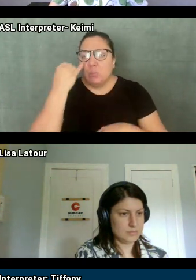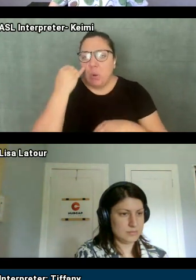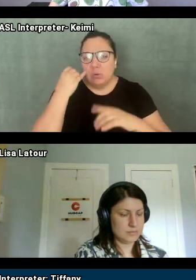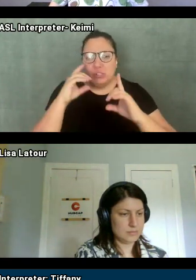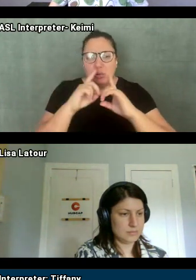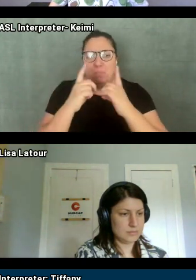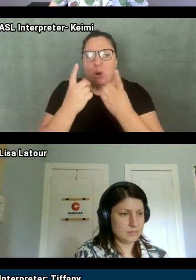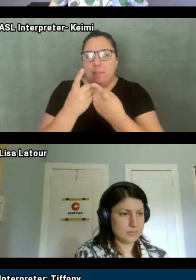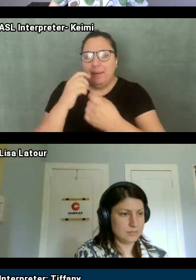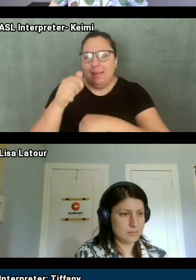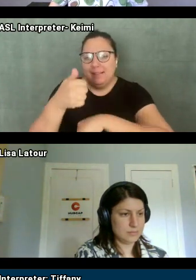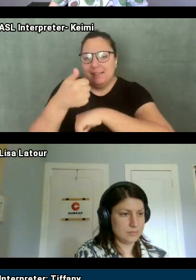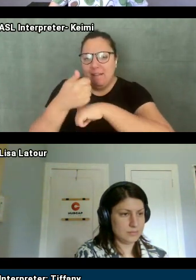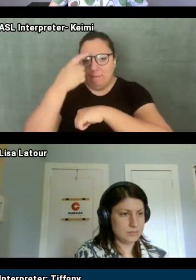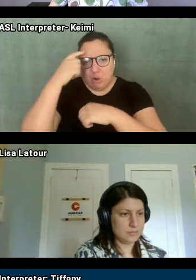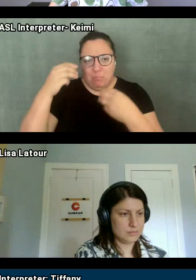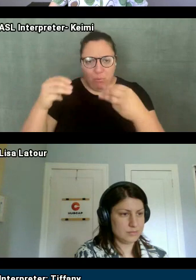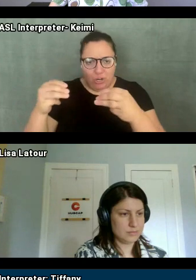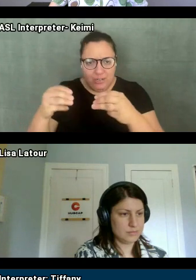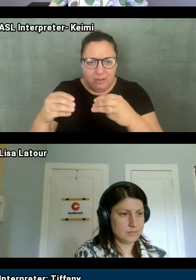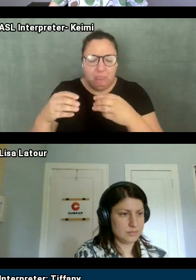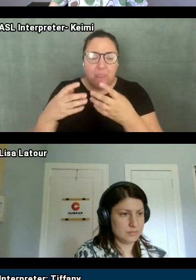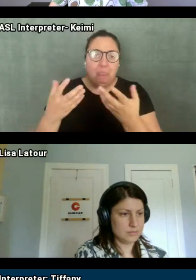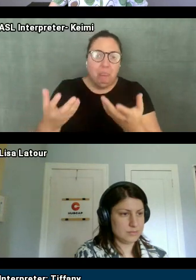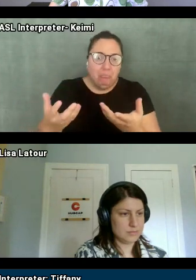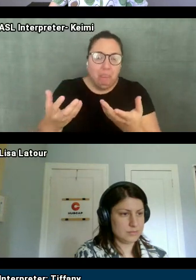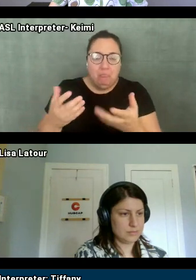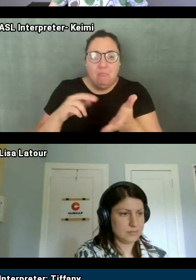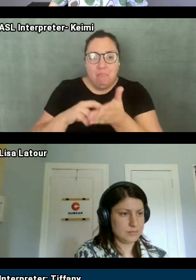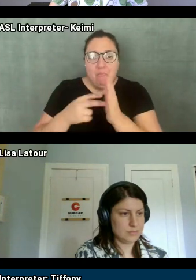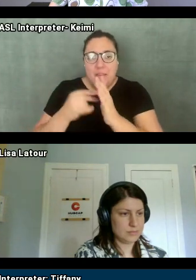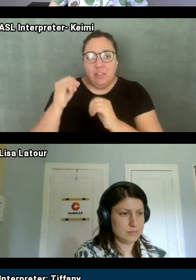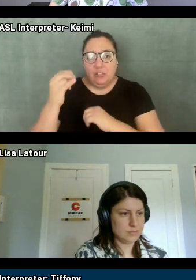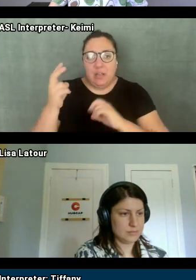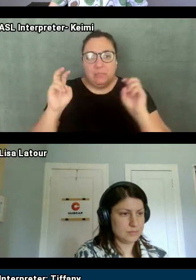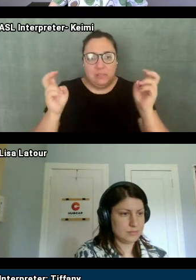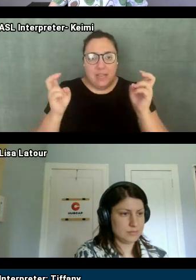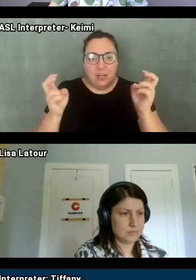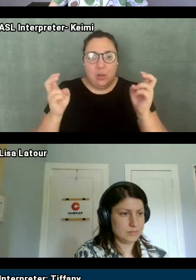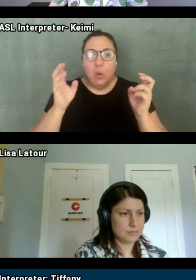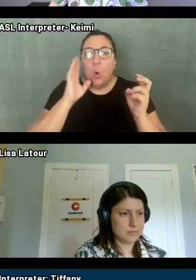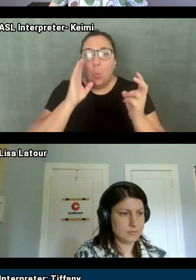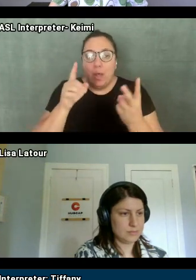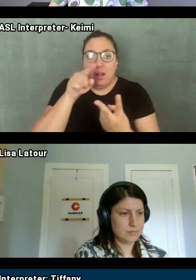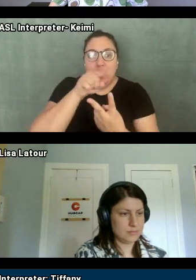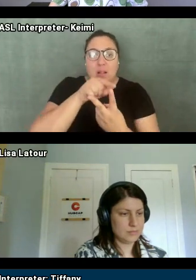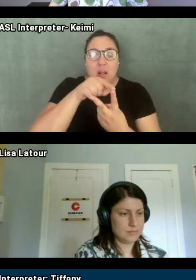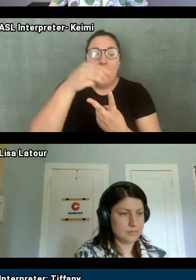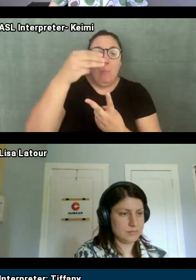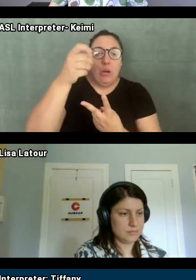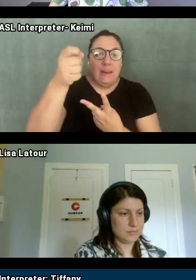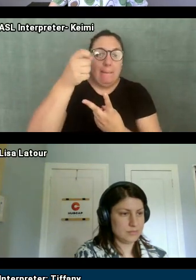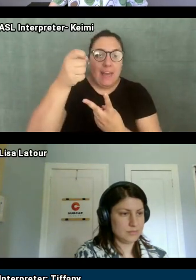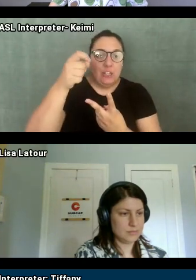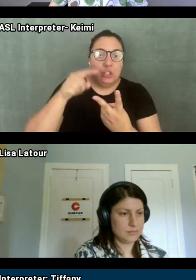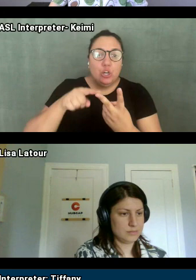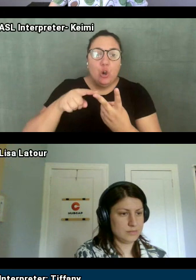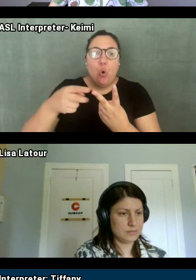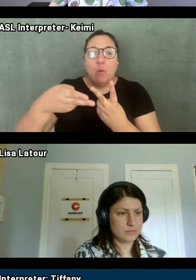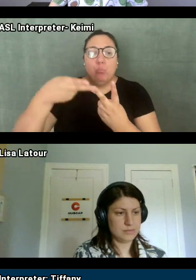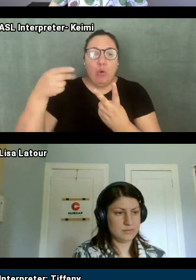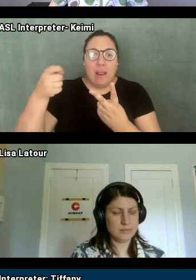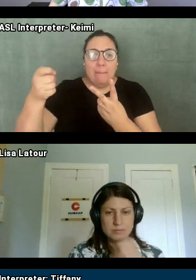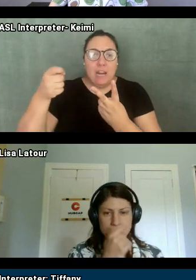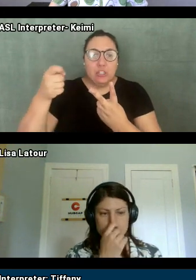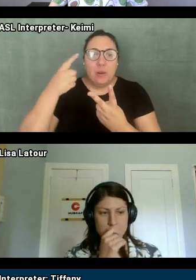set to marketing, then their job title in this case should either be marketing manager or brand manager because those